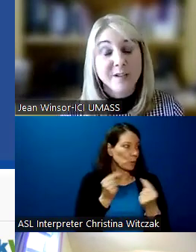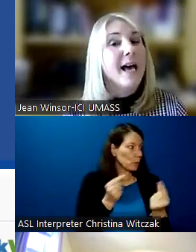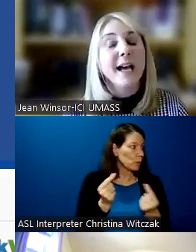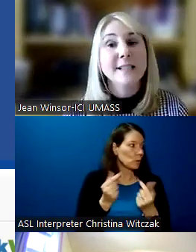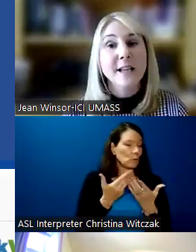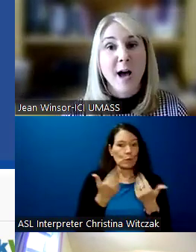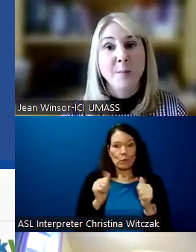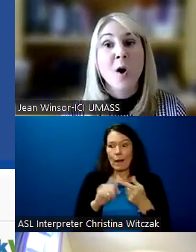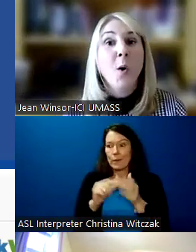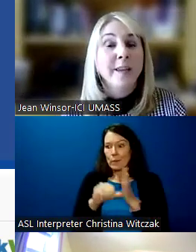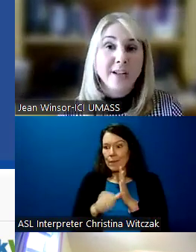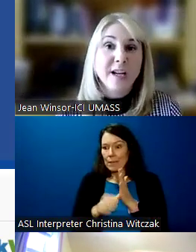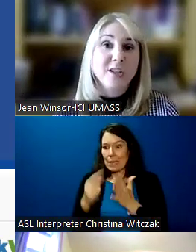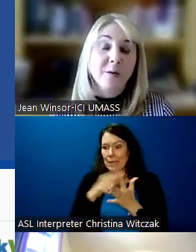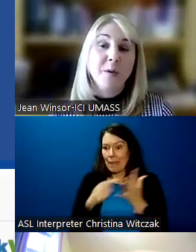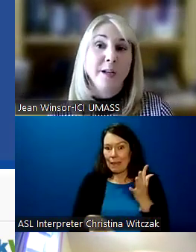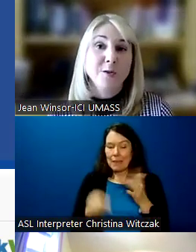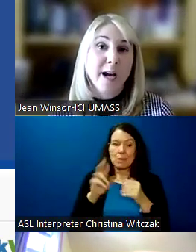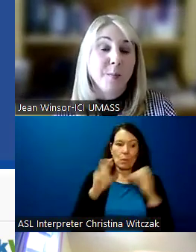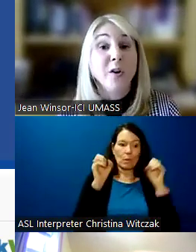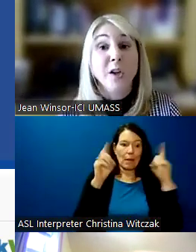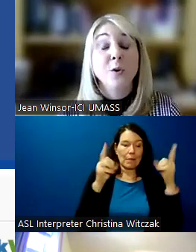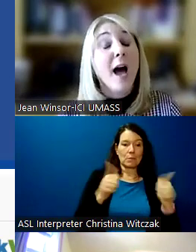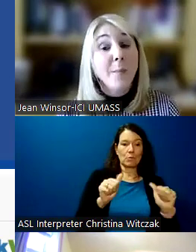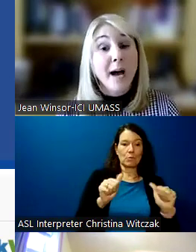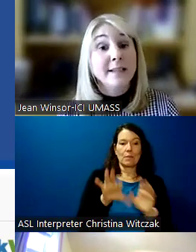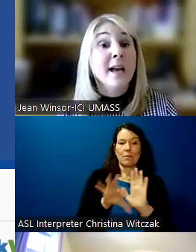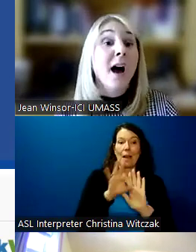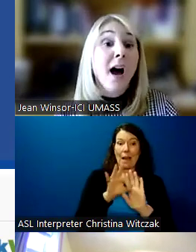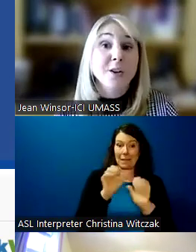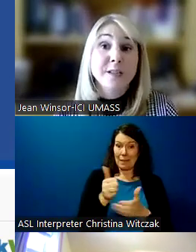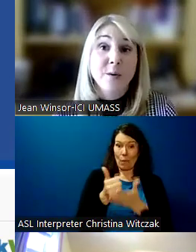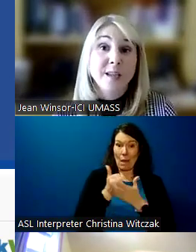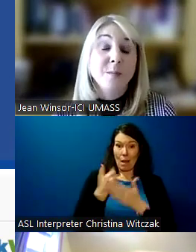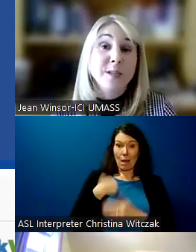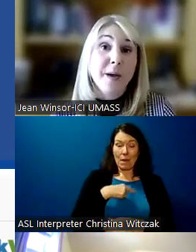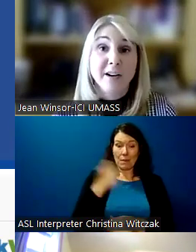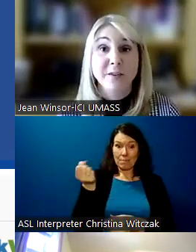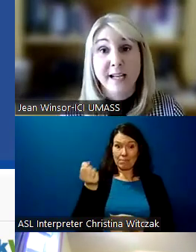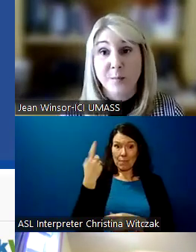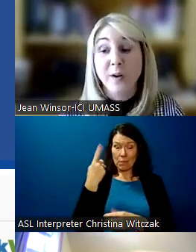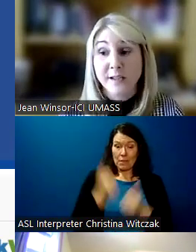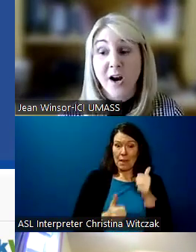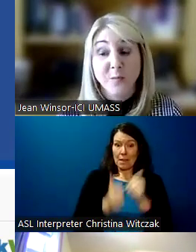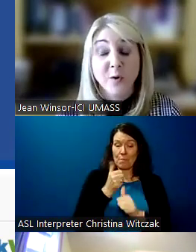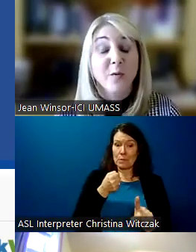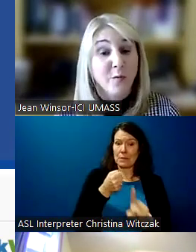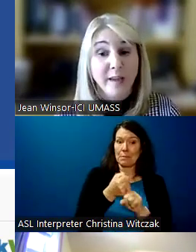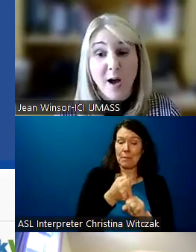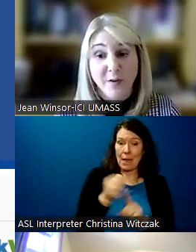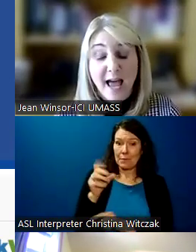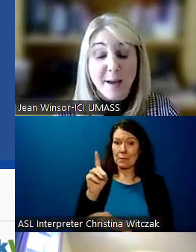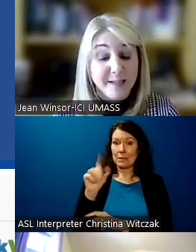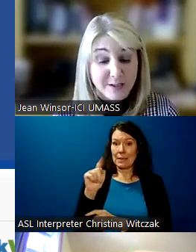to emphasize or the education that we want to try to pull. Can you help us understand what the most impactful data points are? And we're